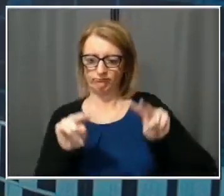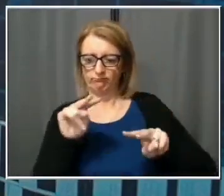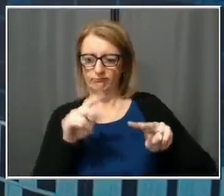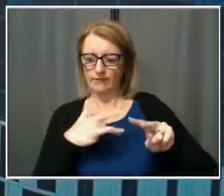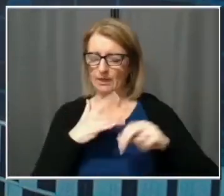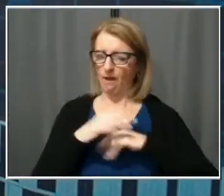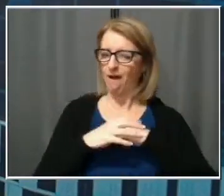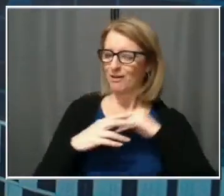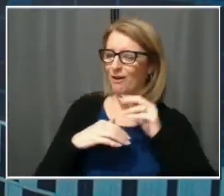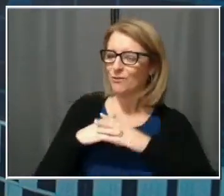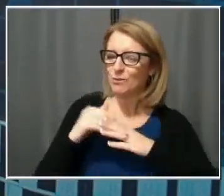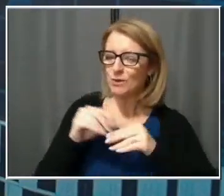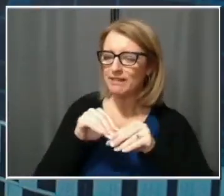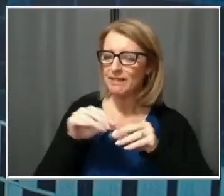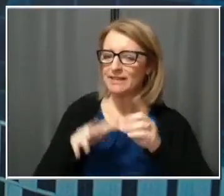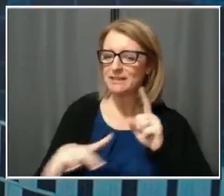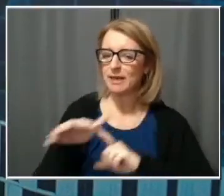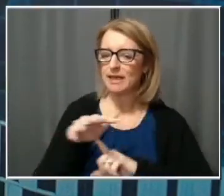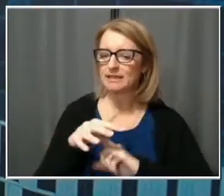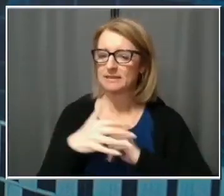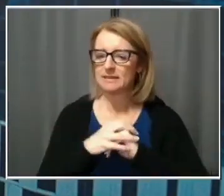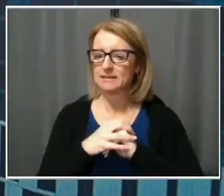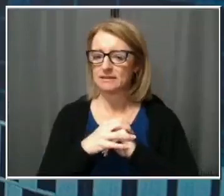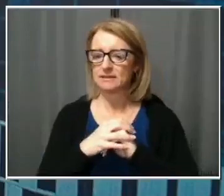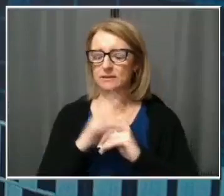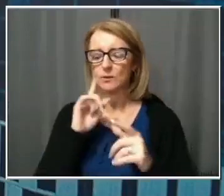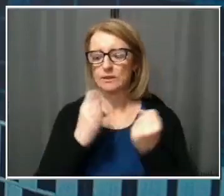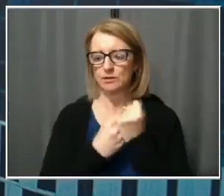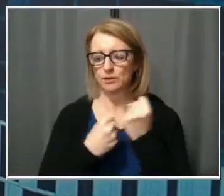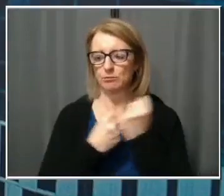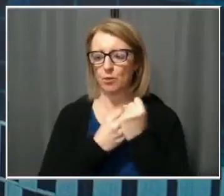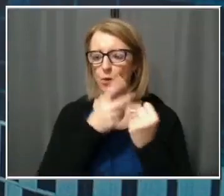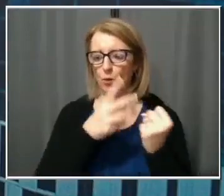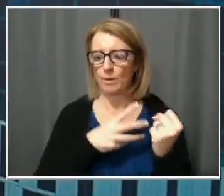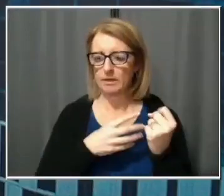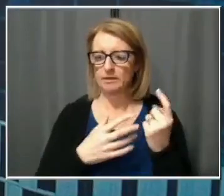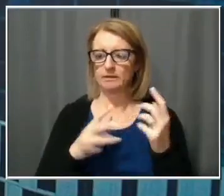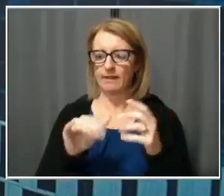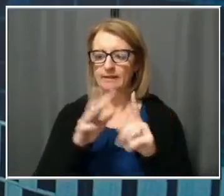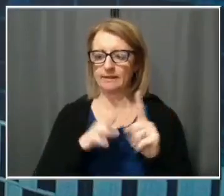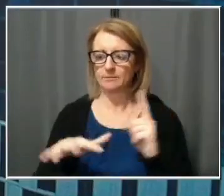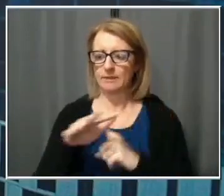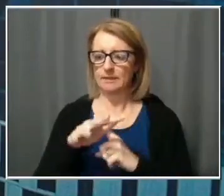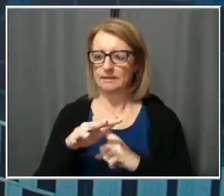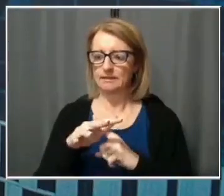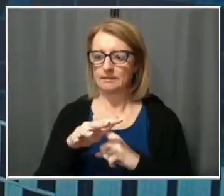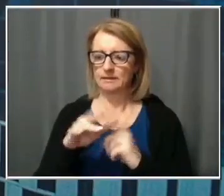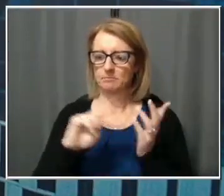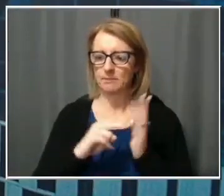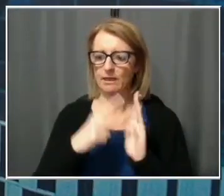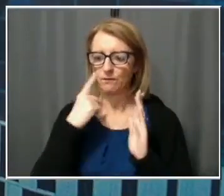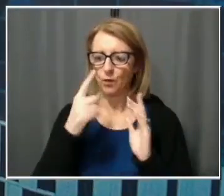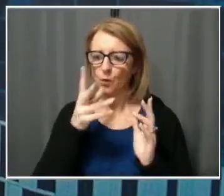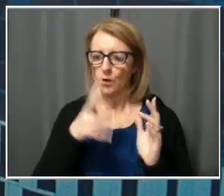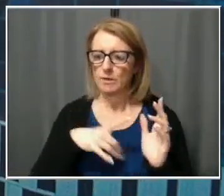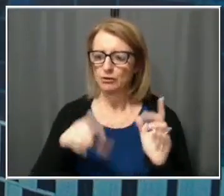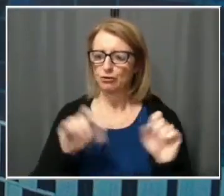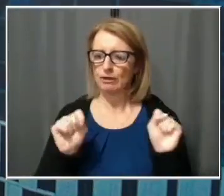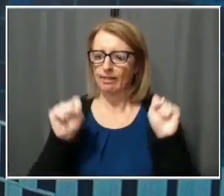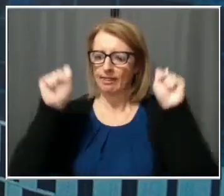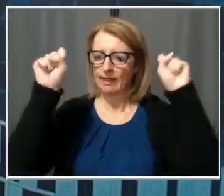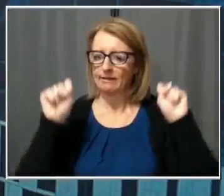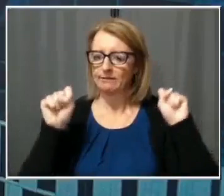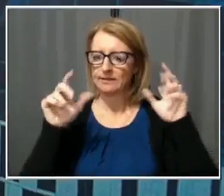that space. So it's just making sure that we support women in that space, and we let them know, no, that space is meant for you. Women should lift heavy. They should